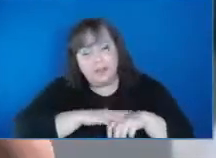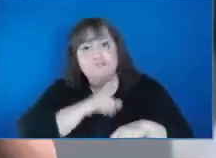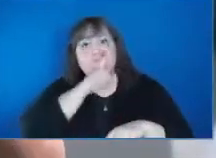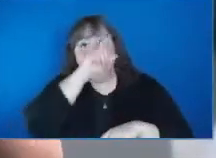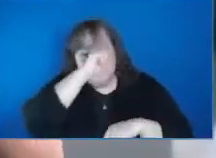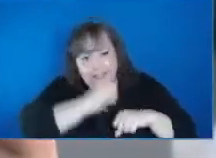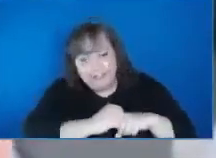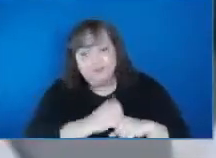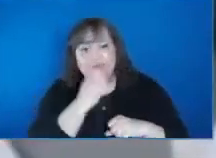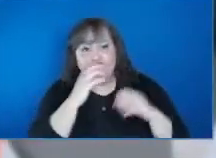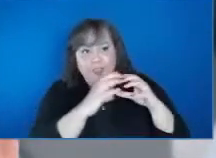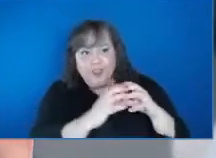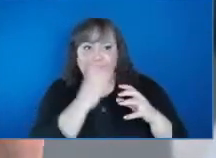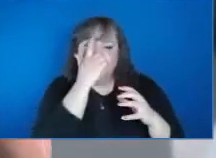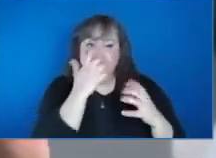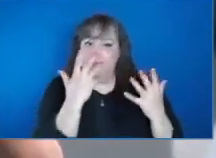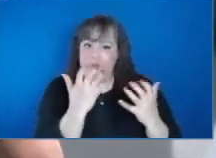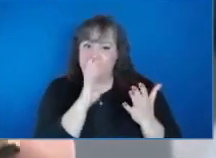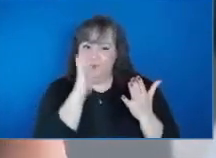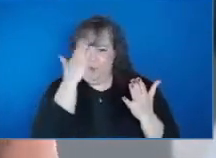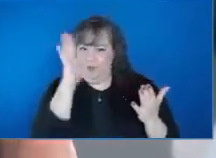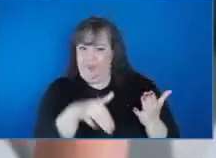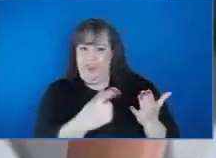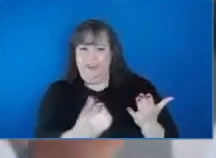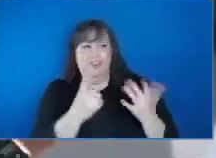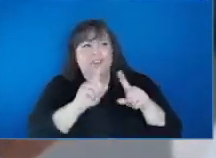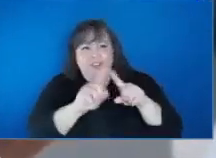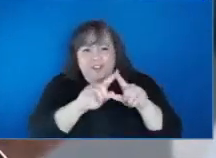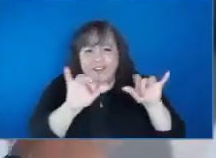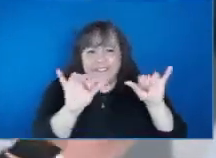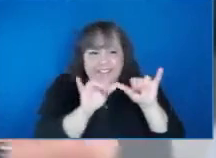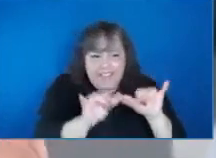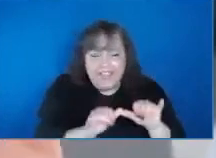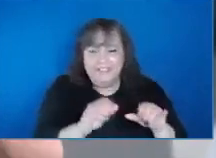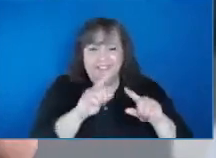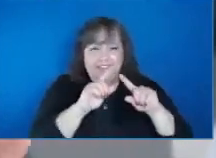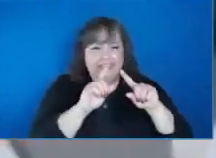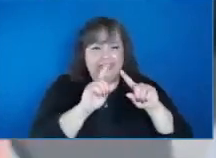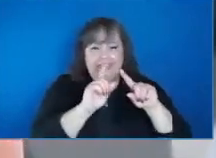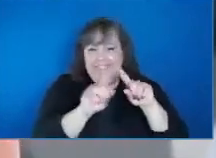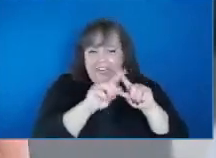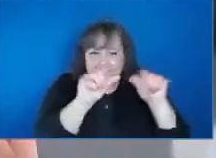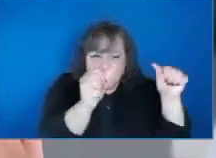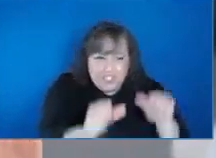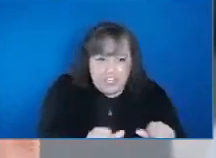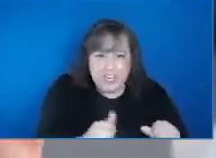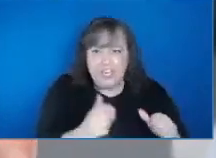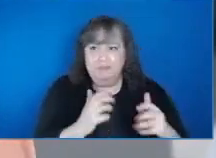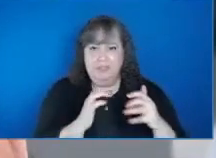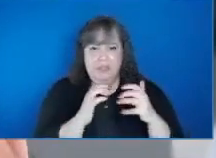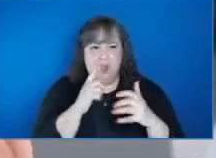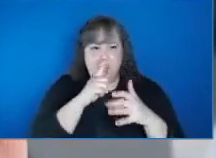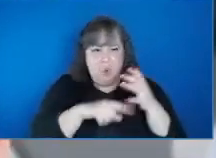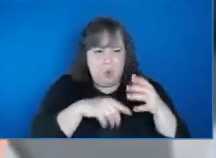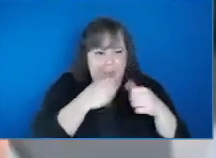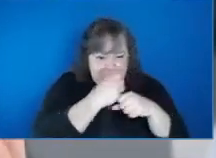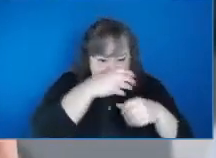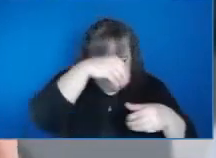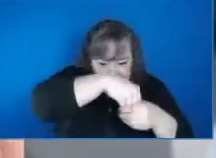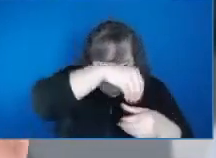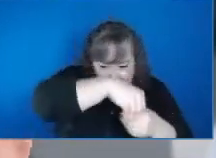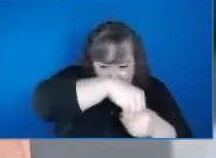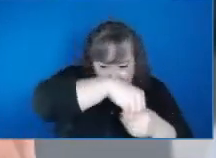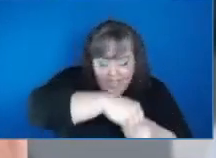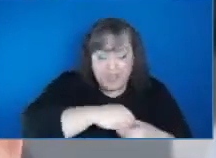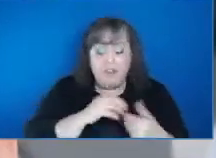shapes and different sizes and boulders, and how are they put together and what is the strength? So then this debris, though, is very, very small. It'll stay with